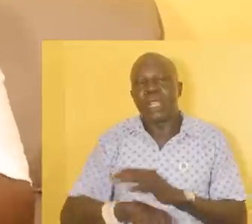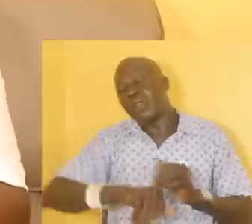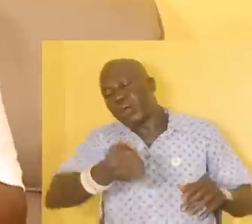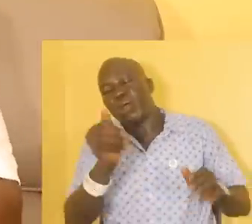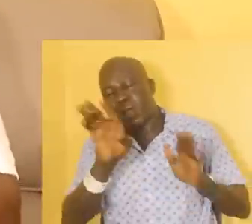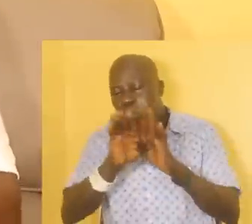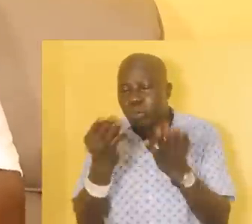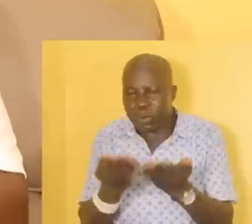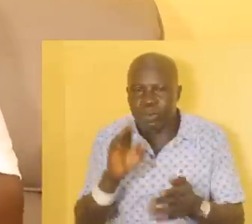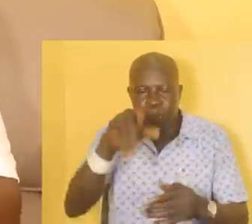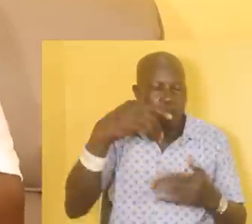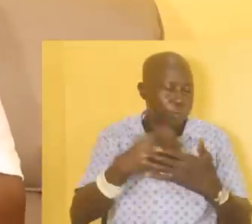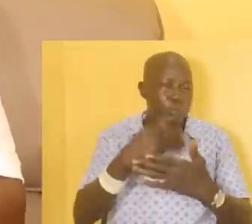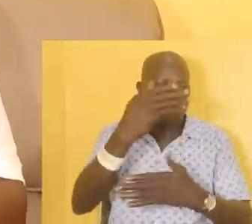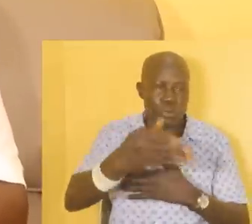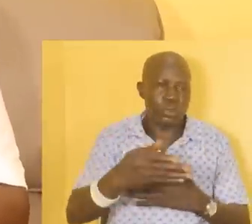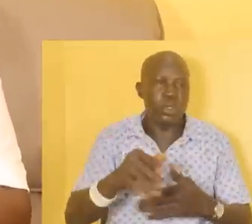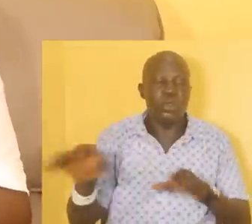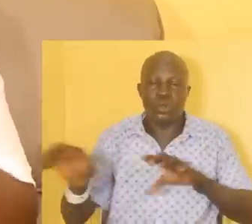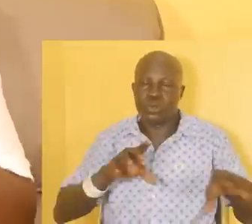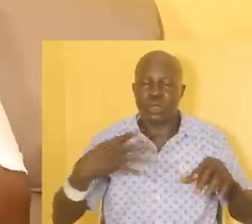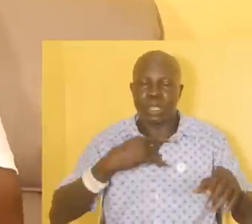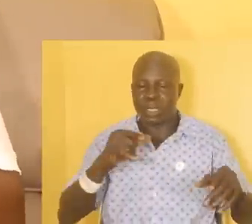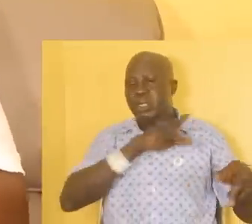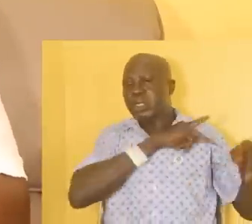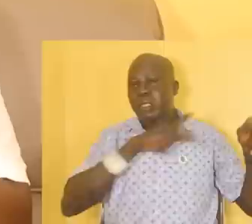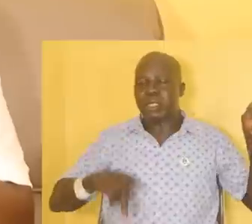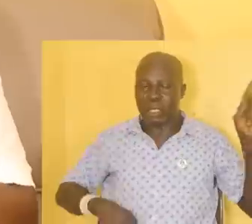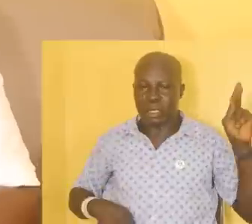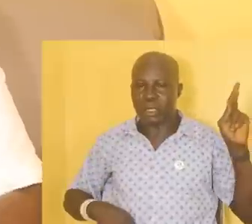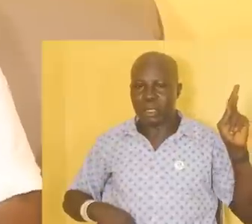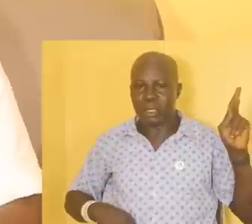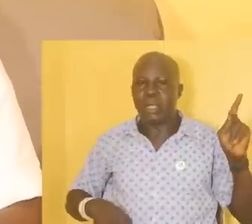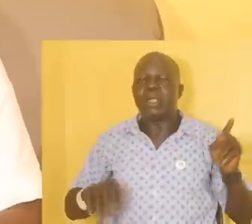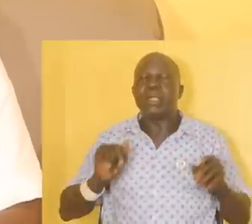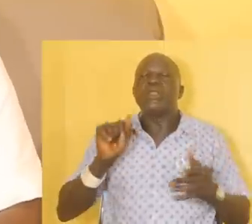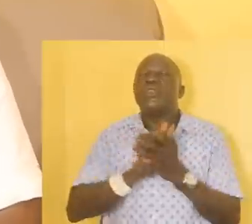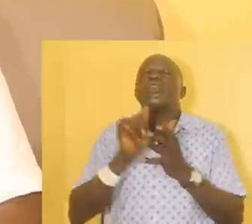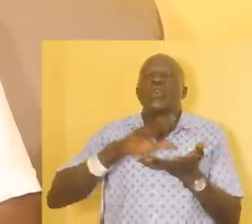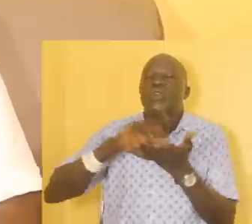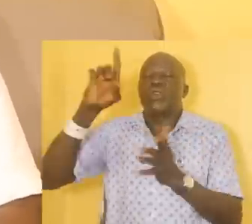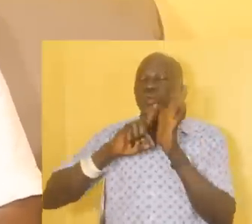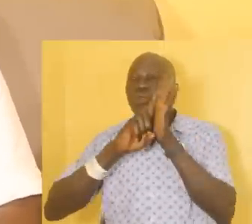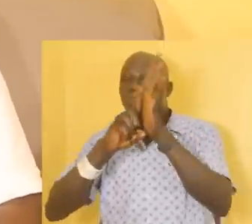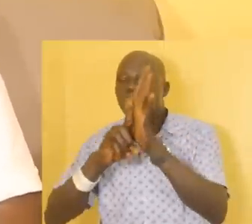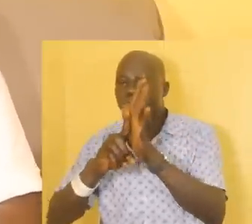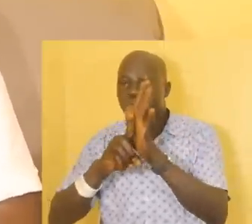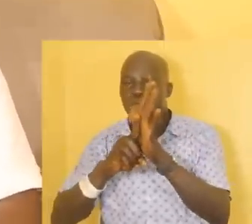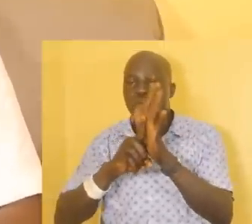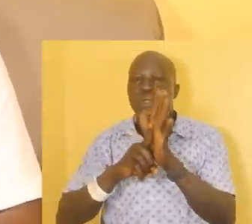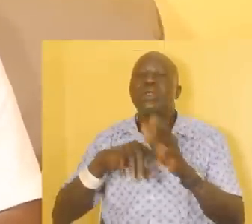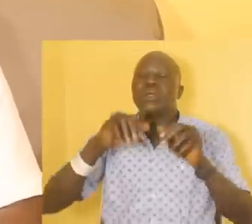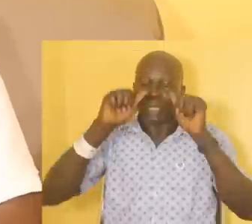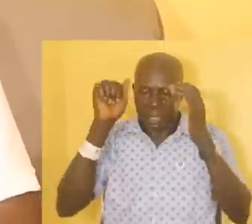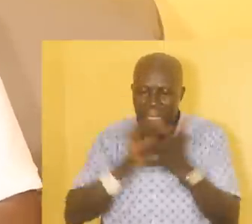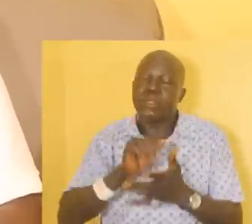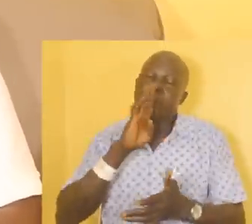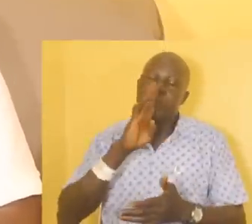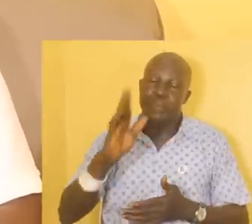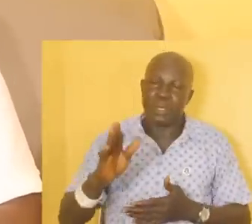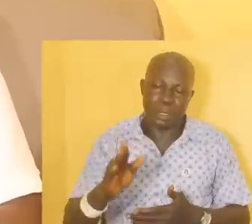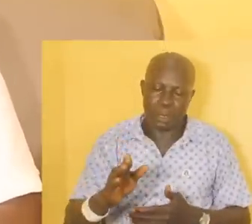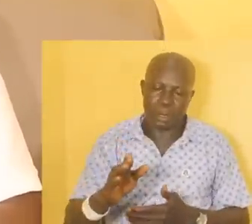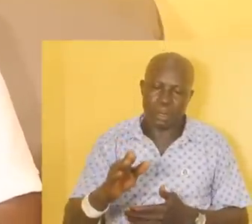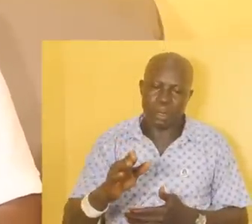you for. Amen. Joy will come for you. One that save you. Amen. Amen. As a king. Ogo, that daddy. Amen. Manifest. Ben, yori.